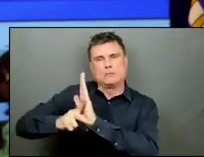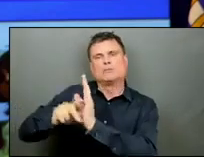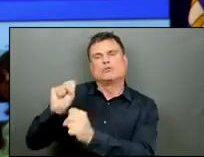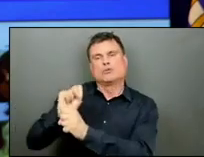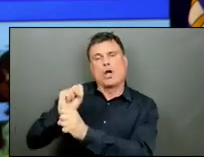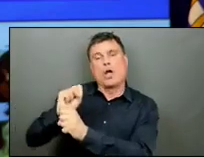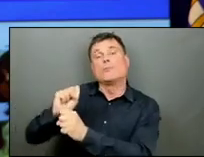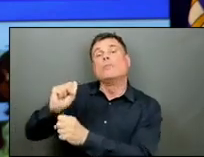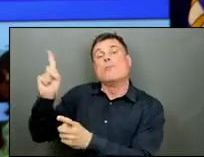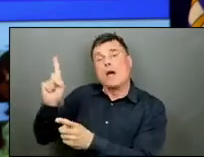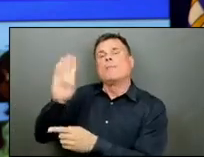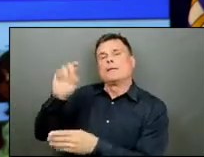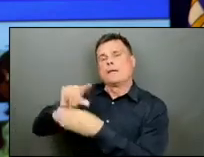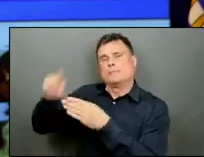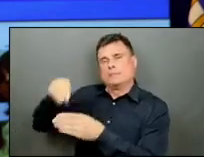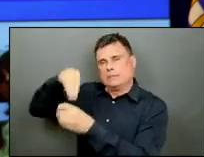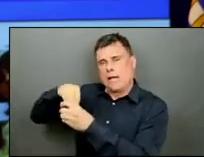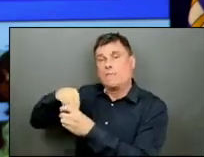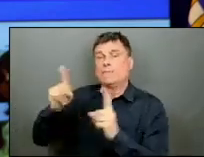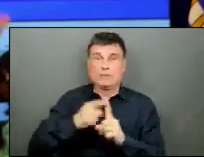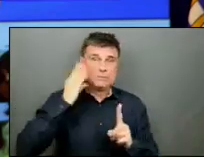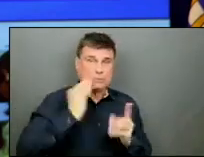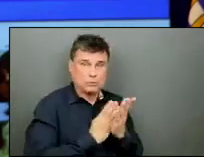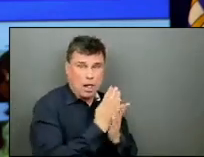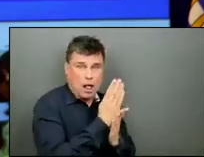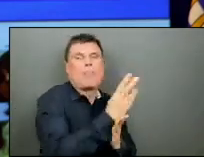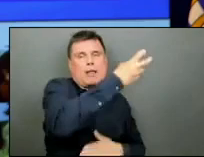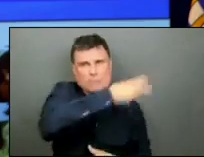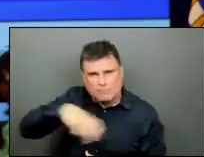after your work experience. So looking forward to hearing that. And